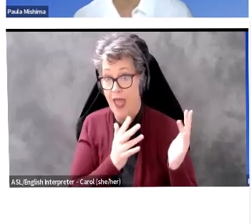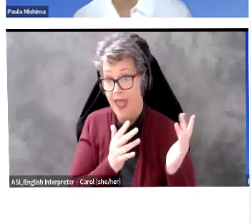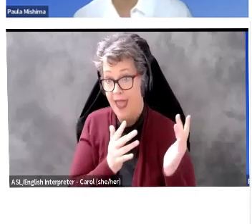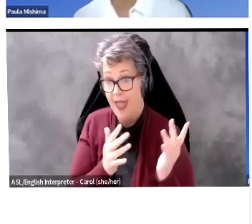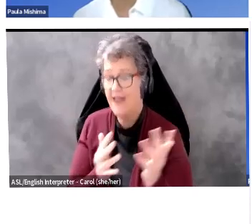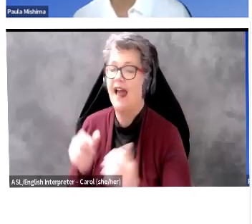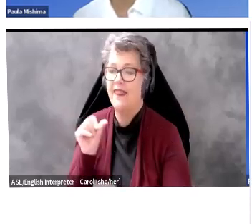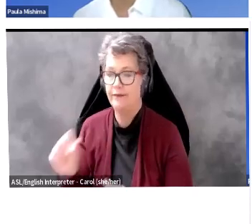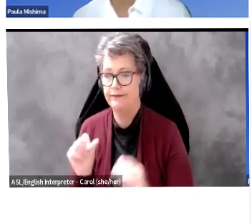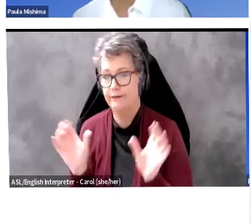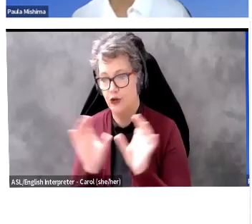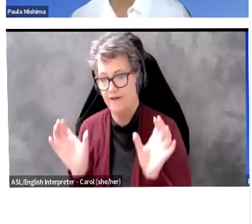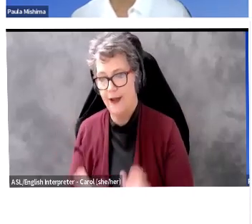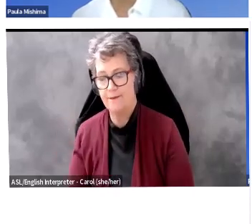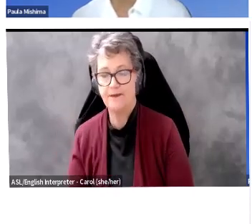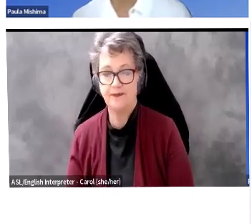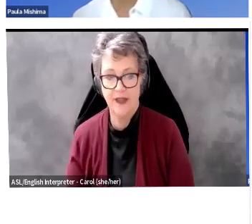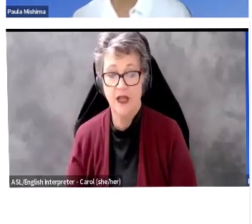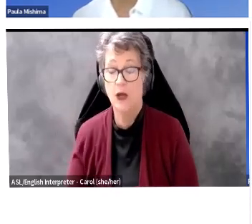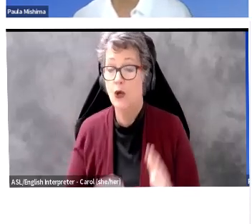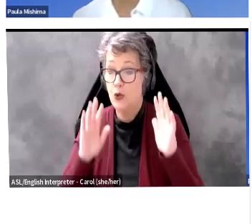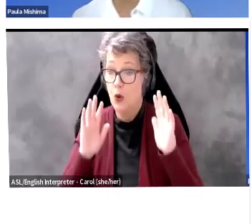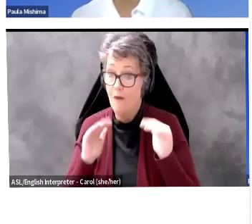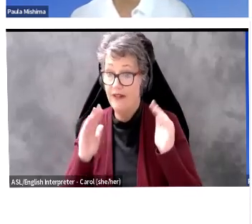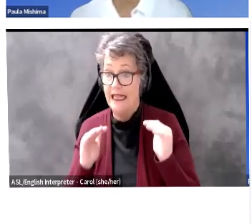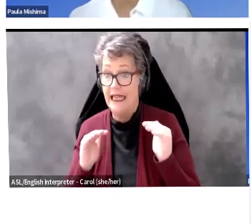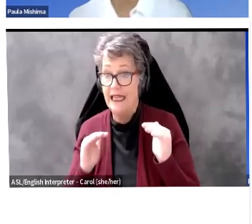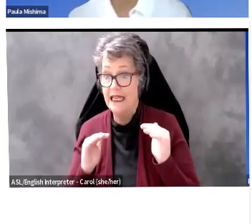done. Okay, so hopefully